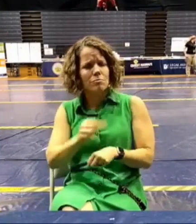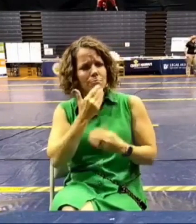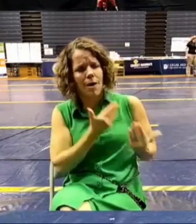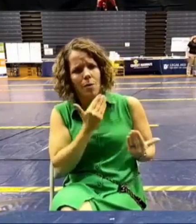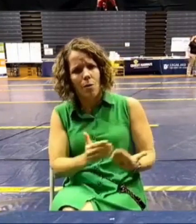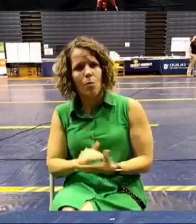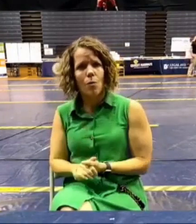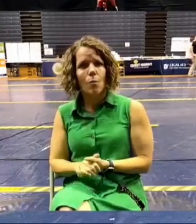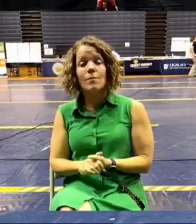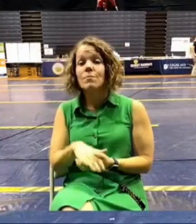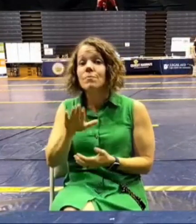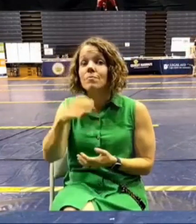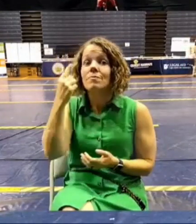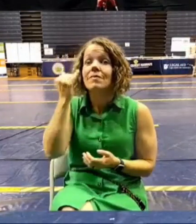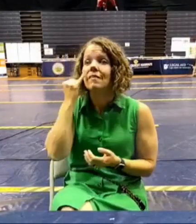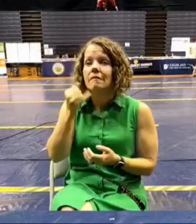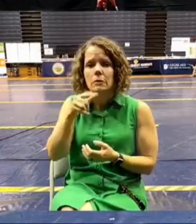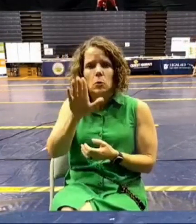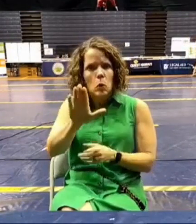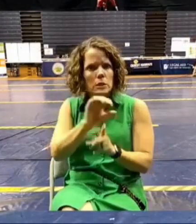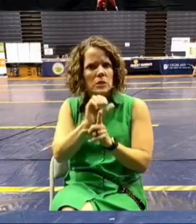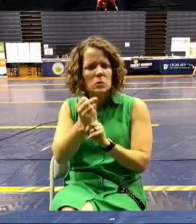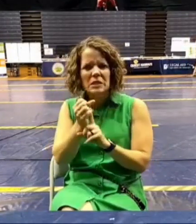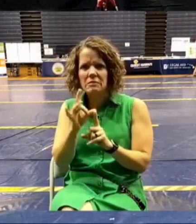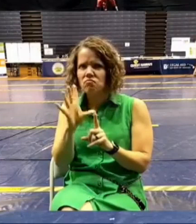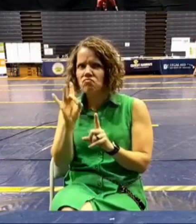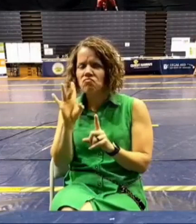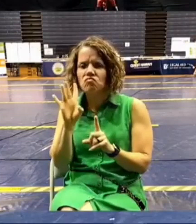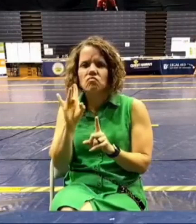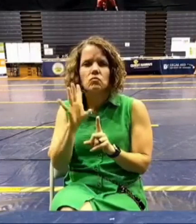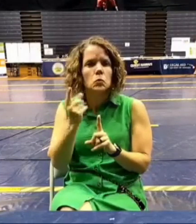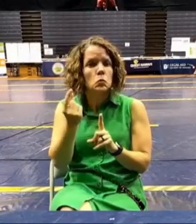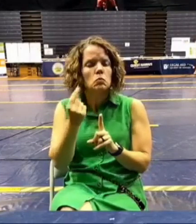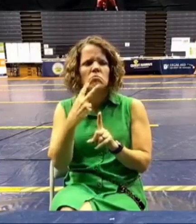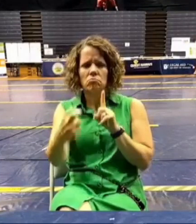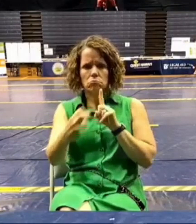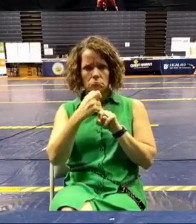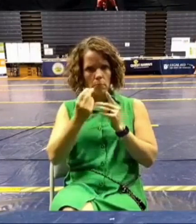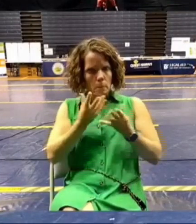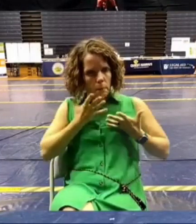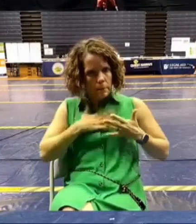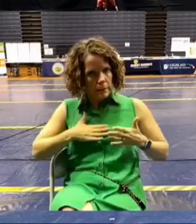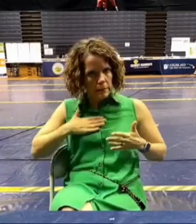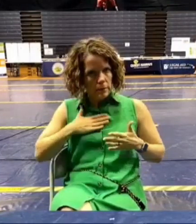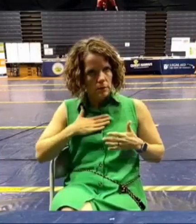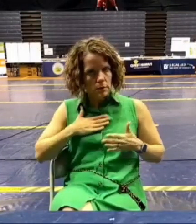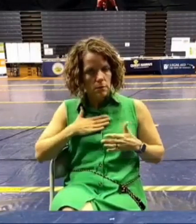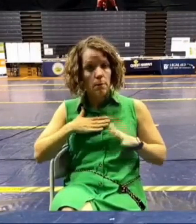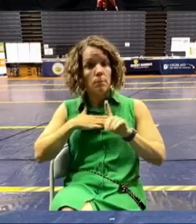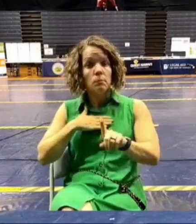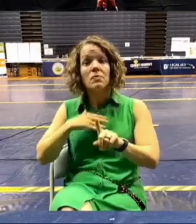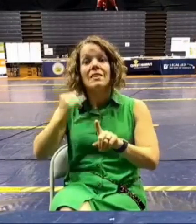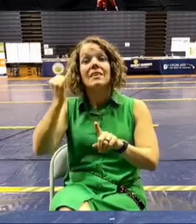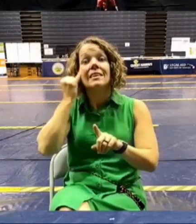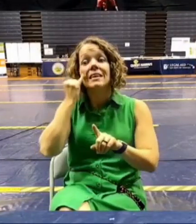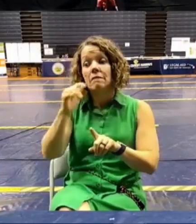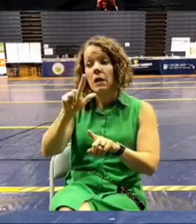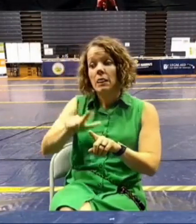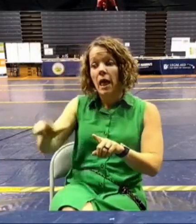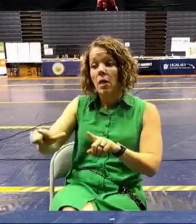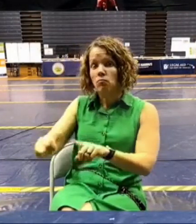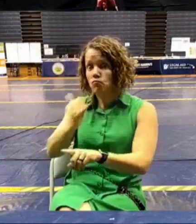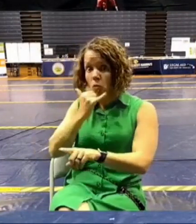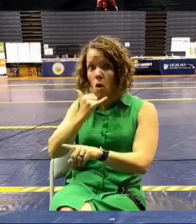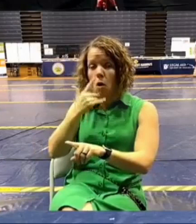it. So to report on someone who has violated their tenant, the email